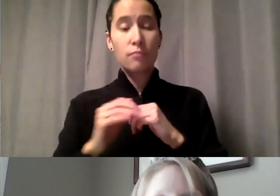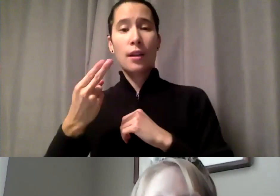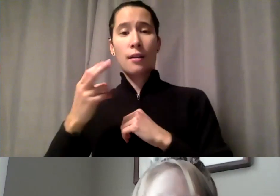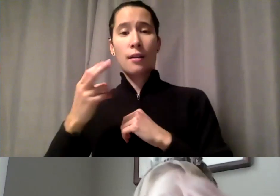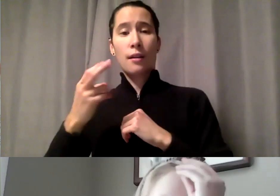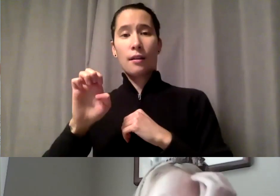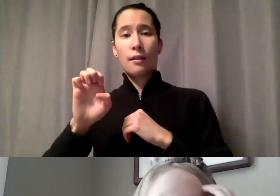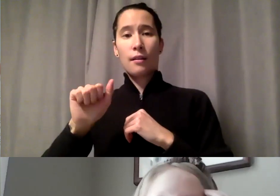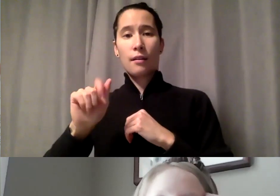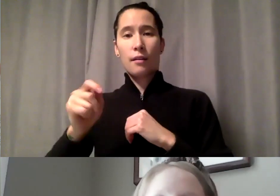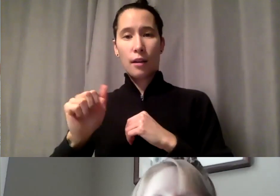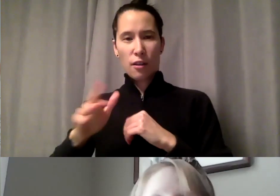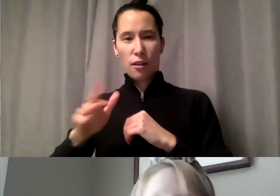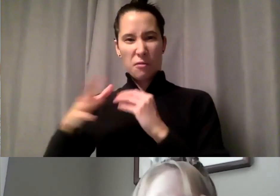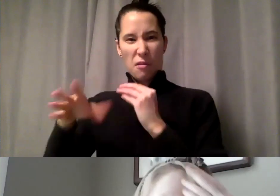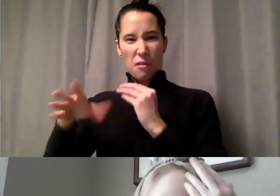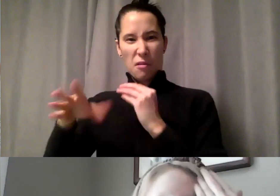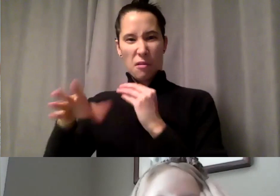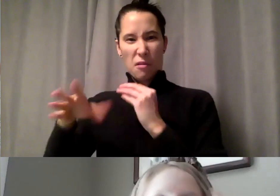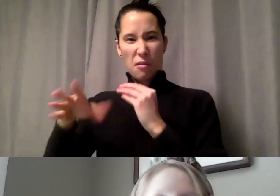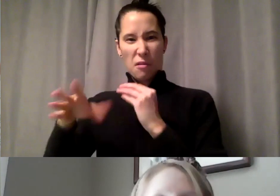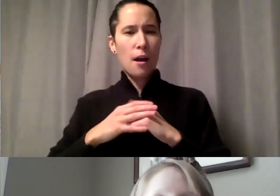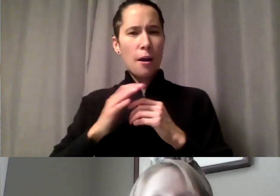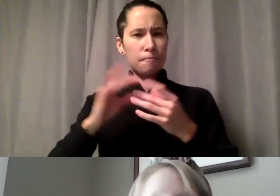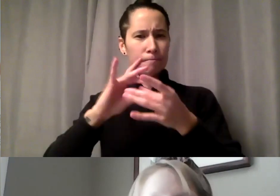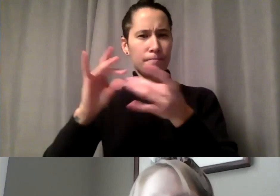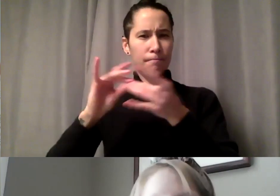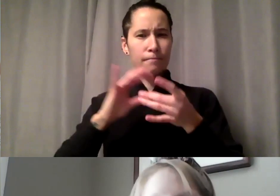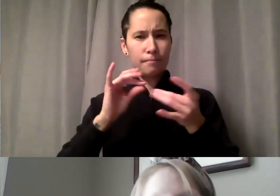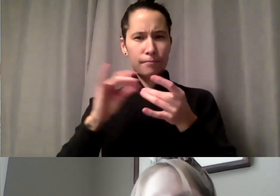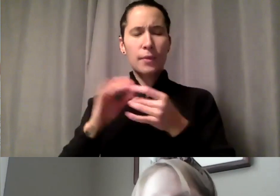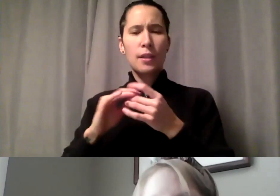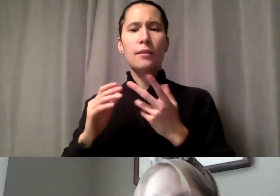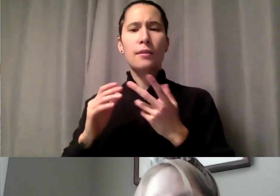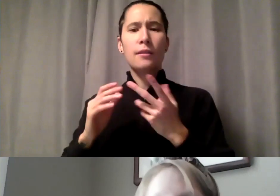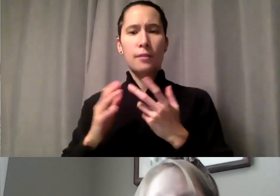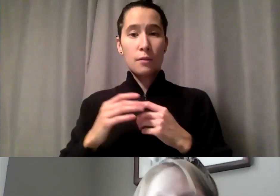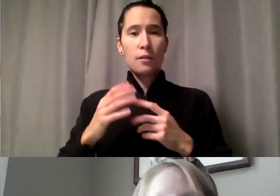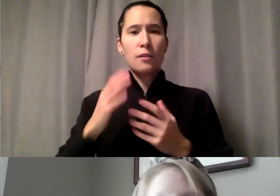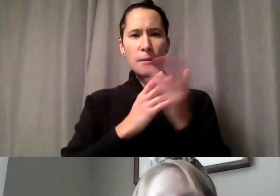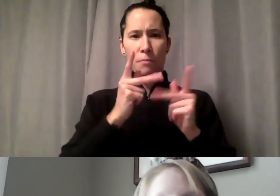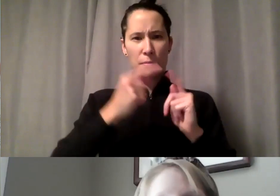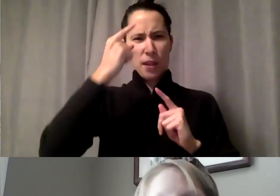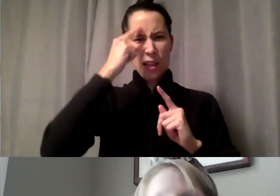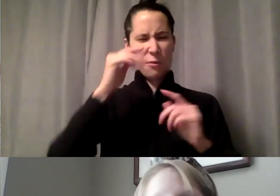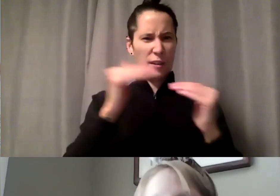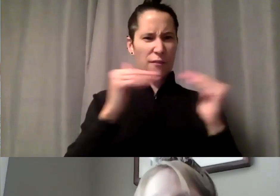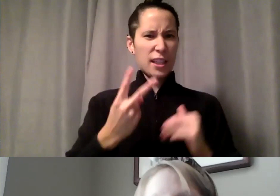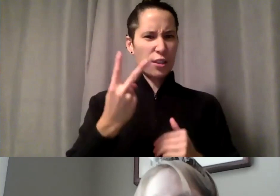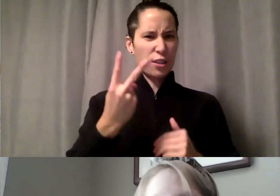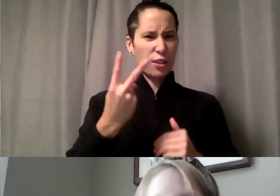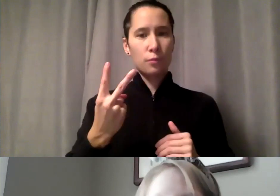think there has been some communications out there that have said that we're in phase 2. So we are most